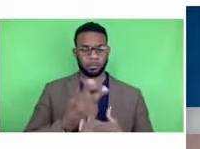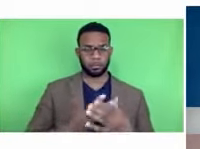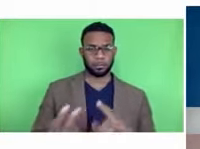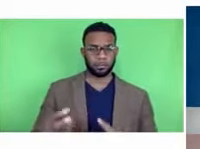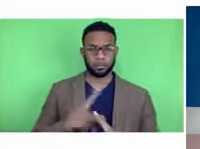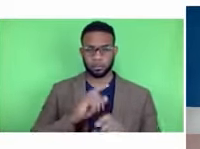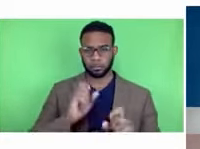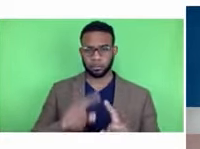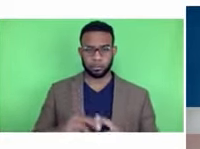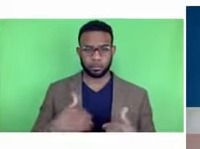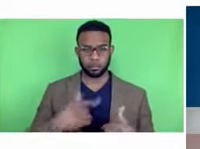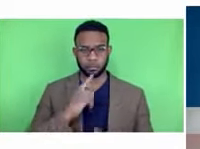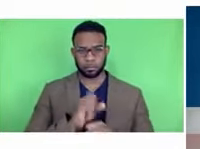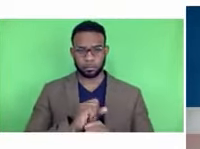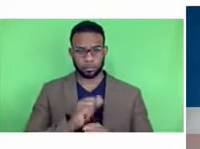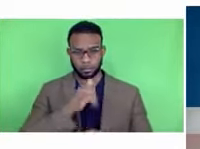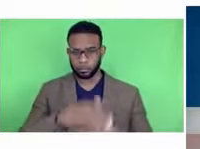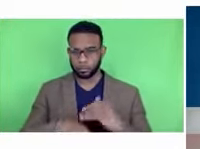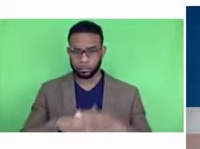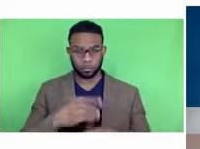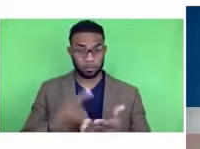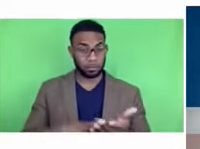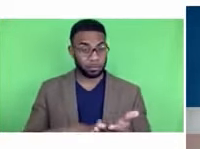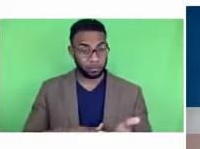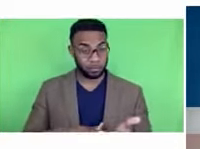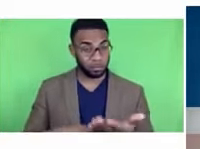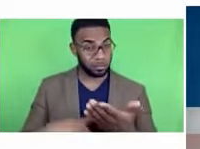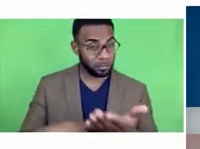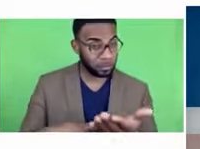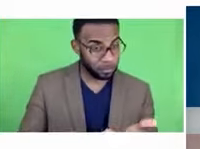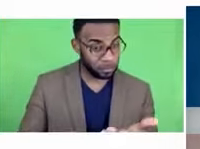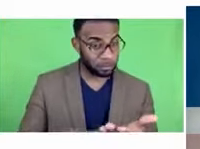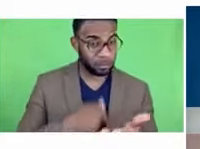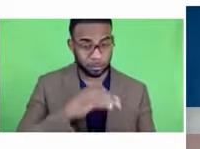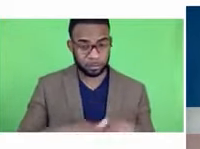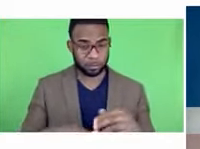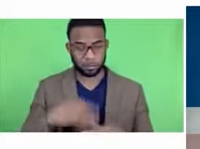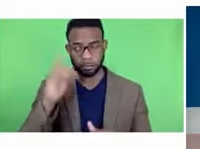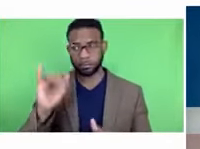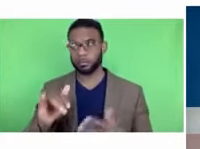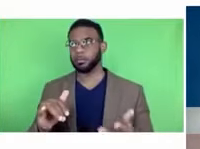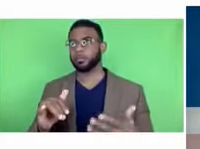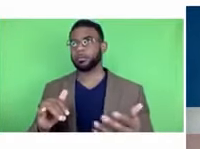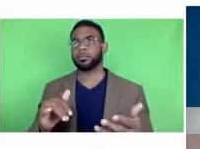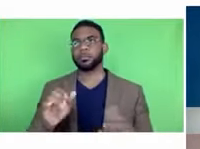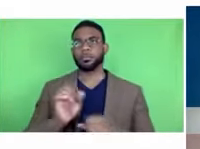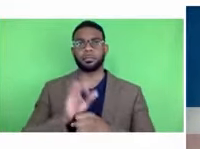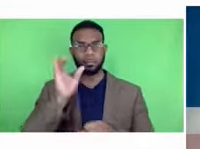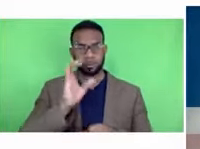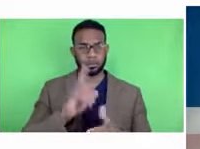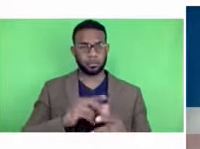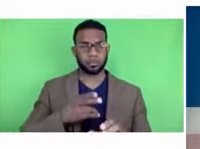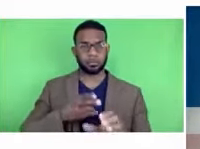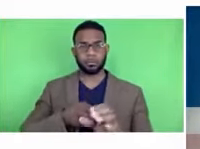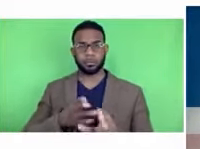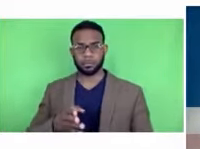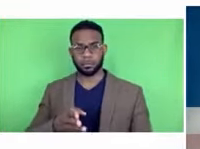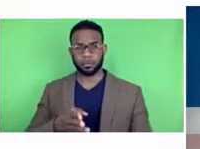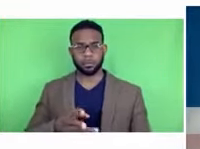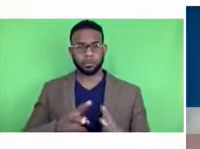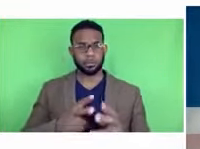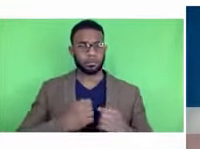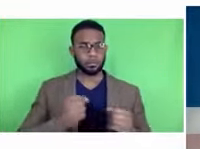to be able to have these really, really uncomfortable sometimes conversations, and uncomfortable in terms of, you know, the job seeker or the participant, it's very vulnerable for